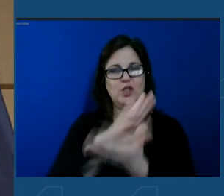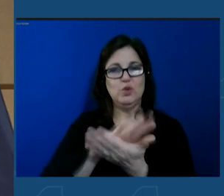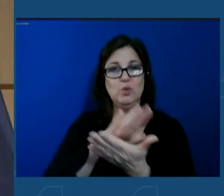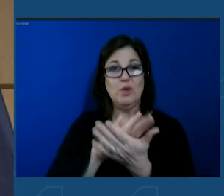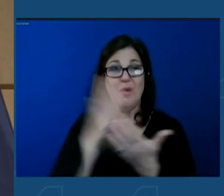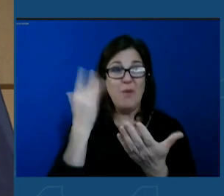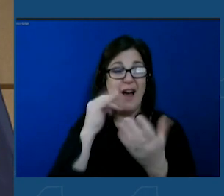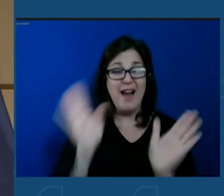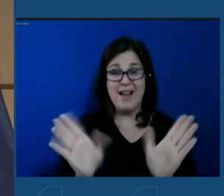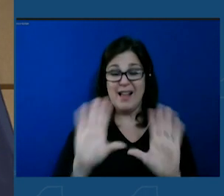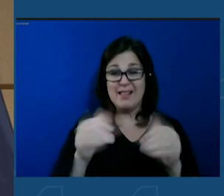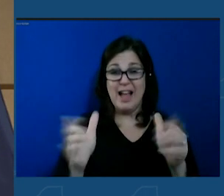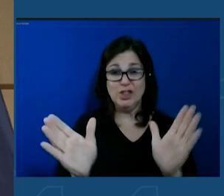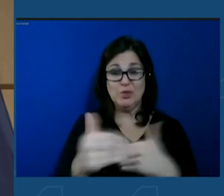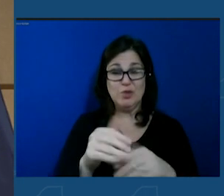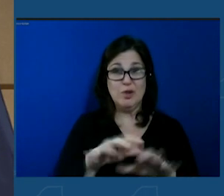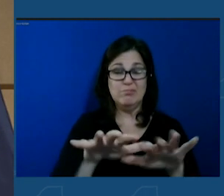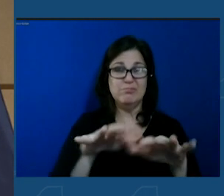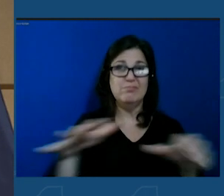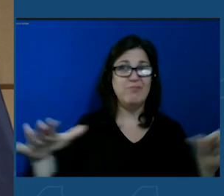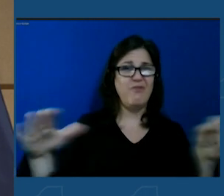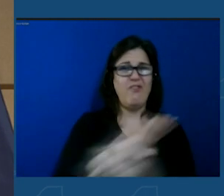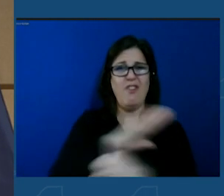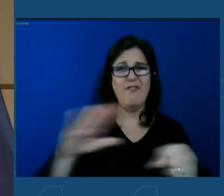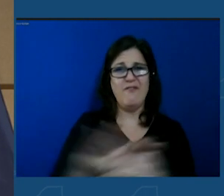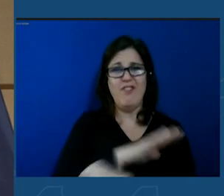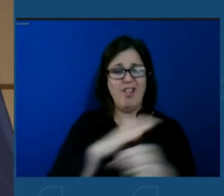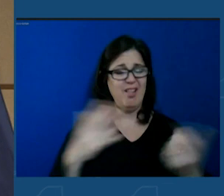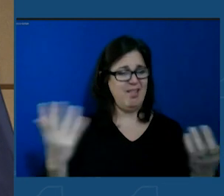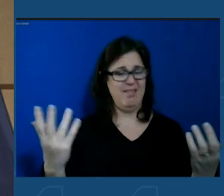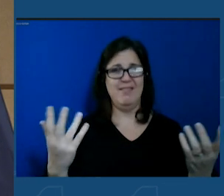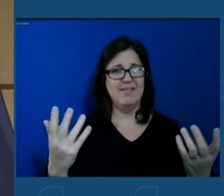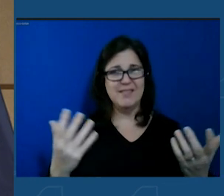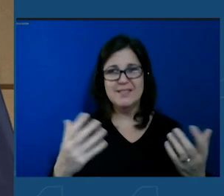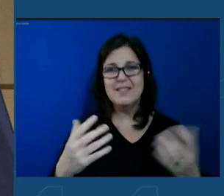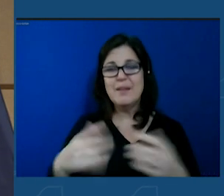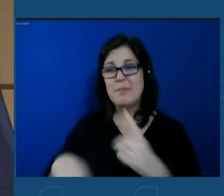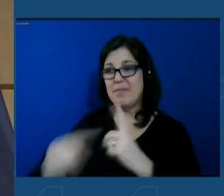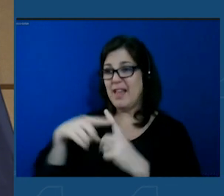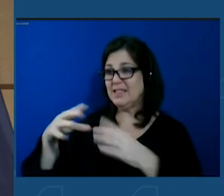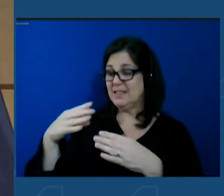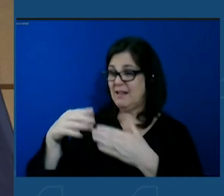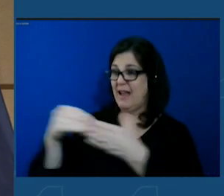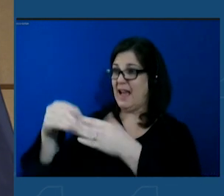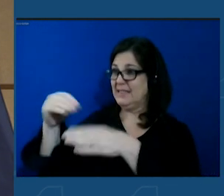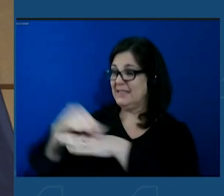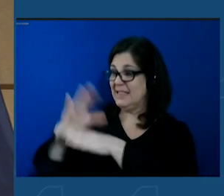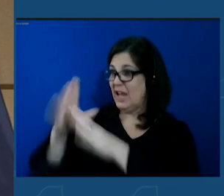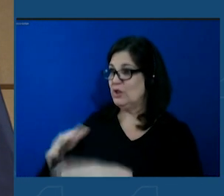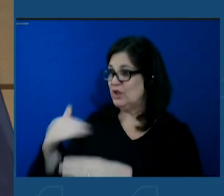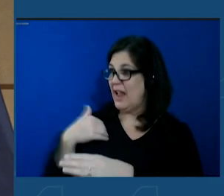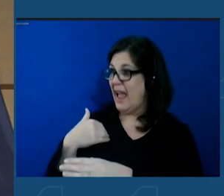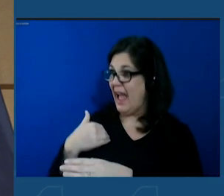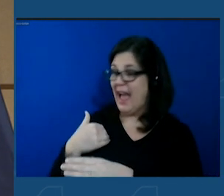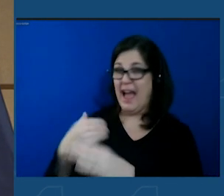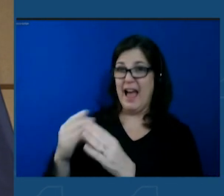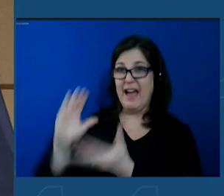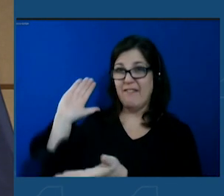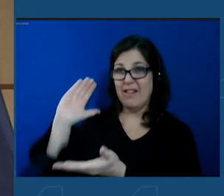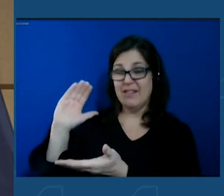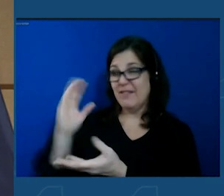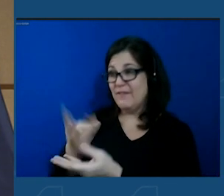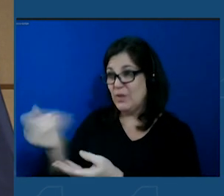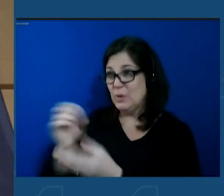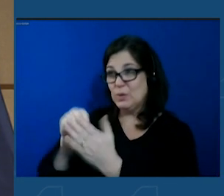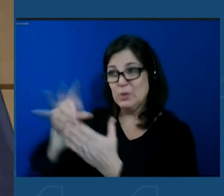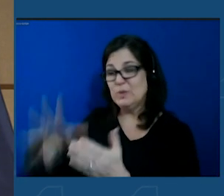too many students to guidance counselors. So that kind of prevents youth from getting individualized attention and support that they need.